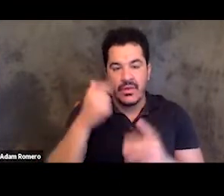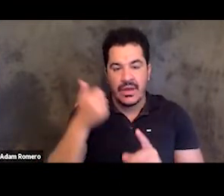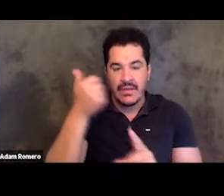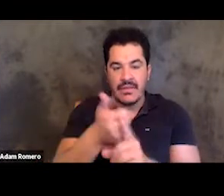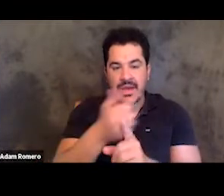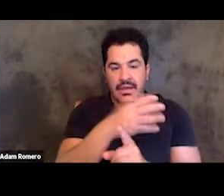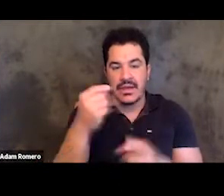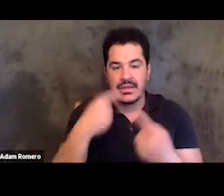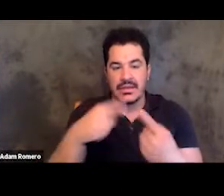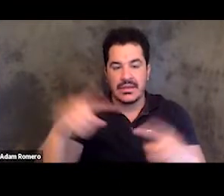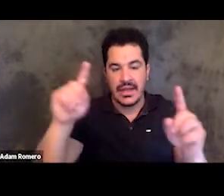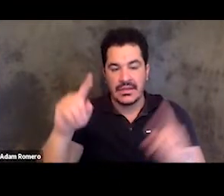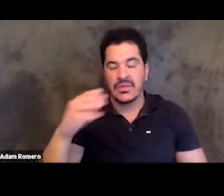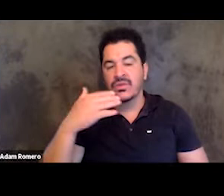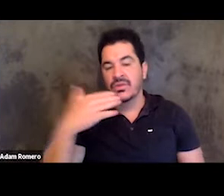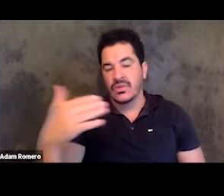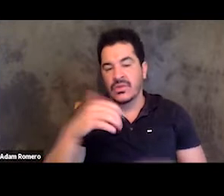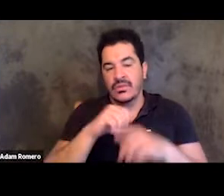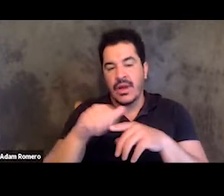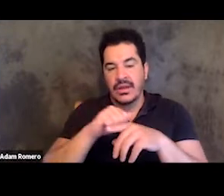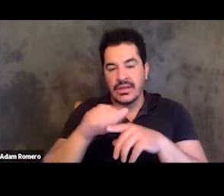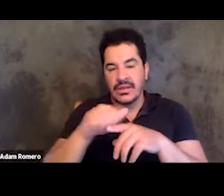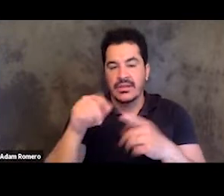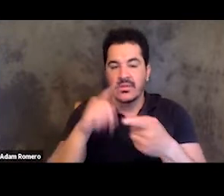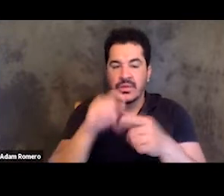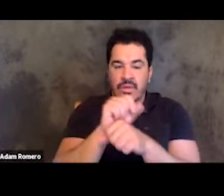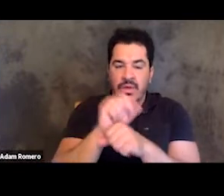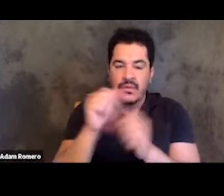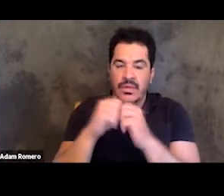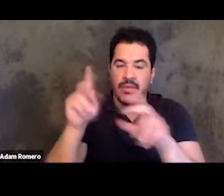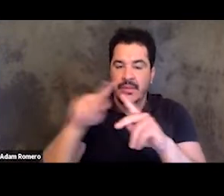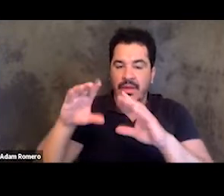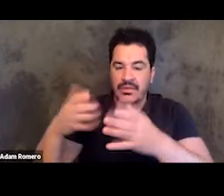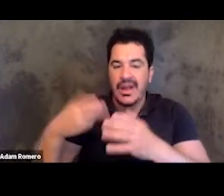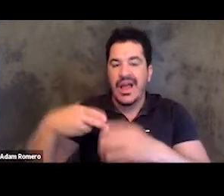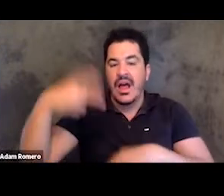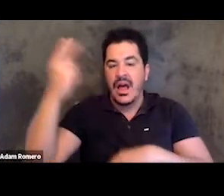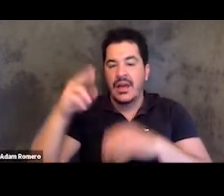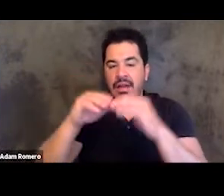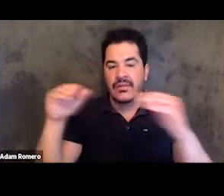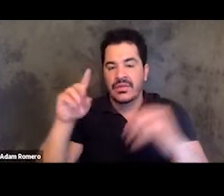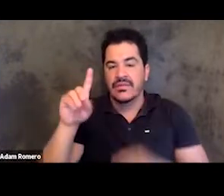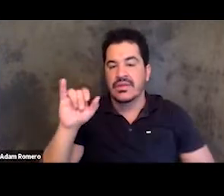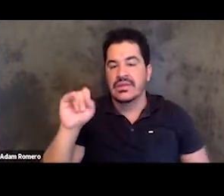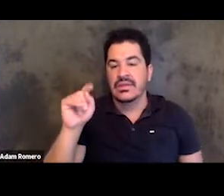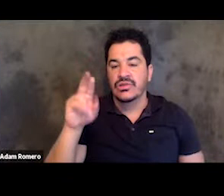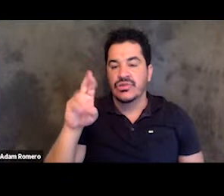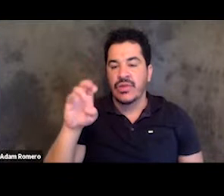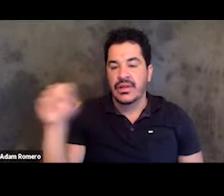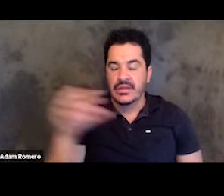good practice when working with populations with high levels of distress, and then tools for adopting a trauma-informed